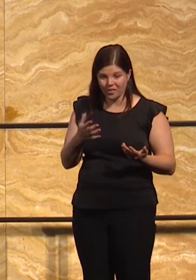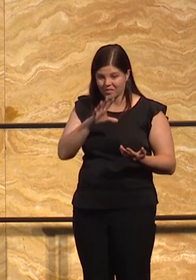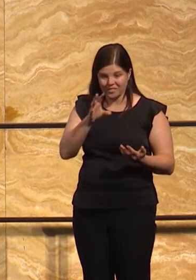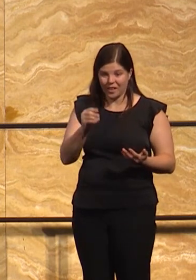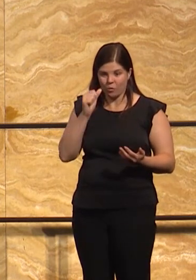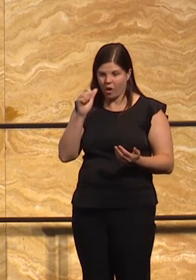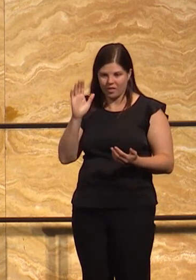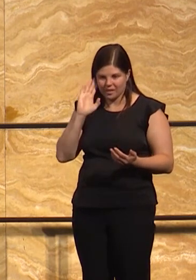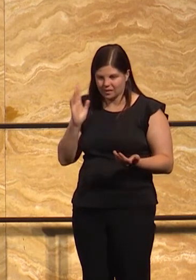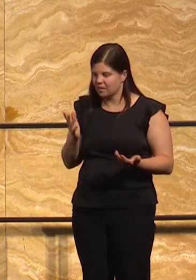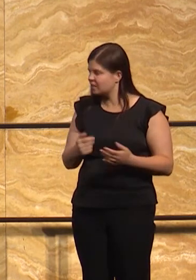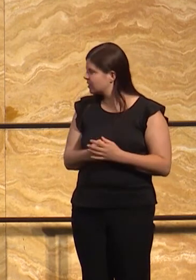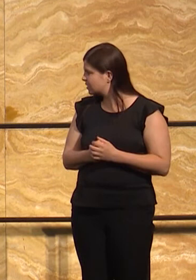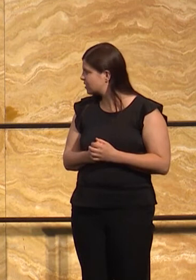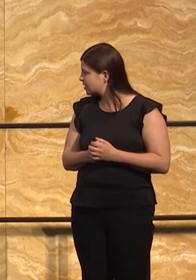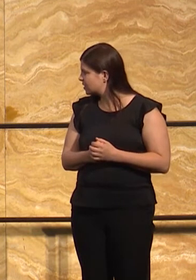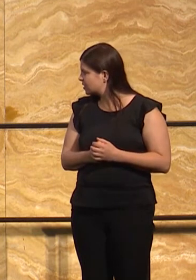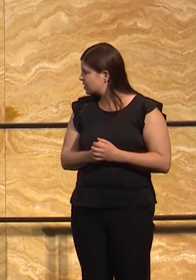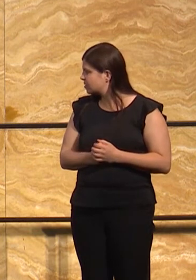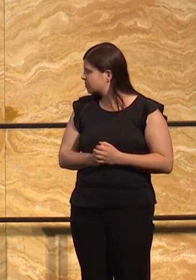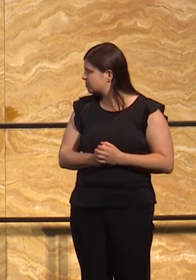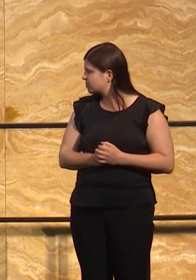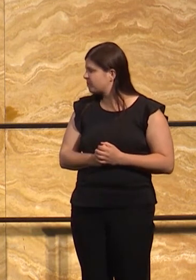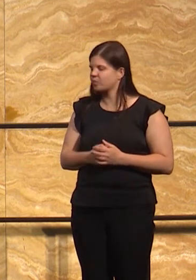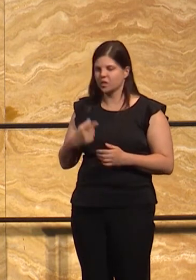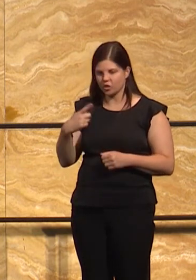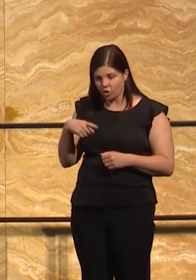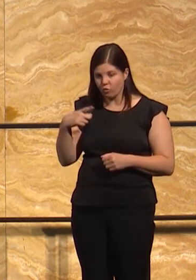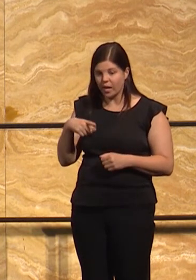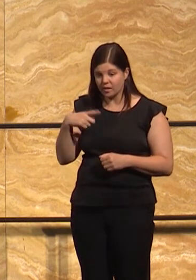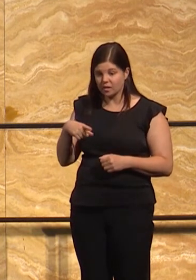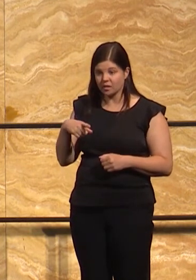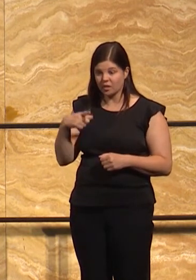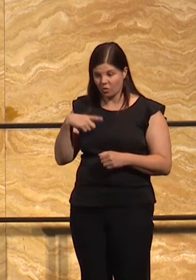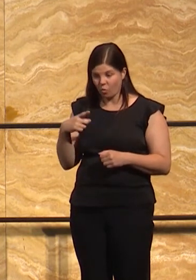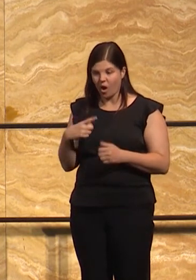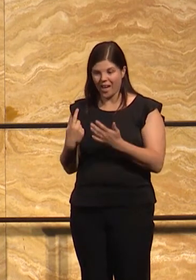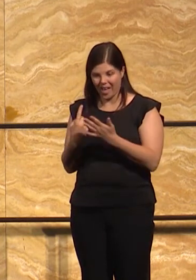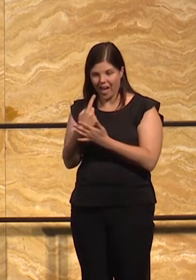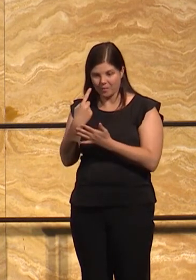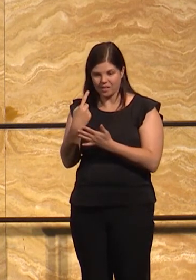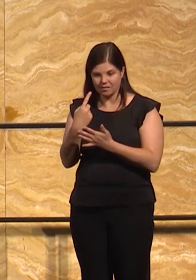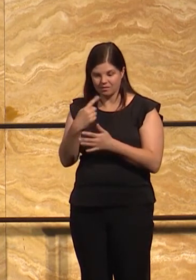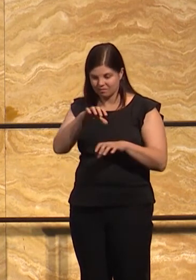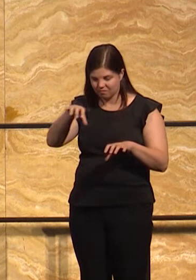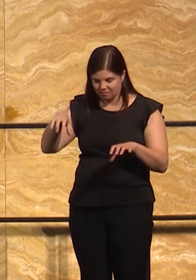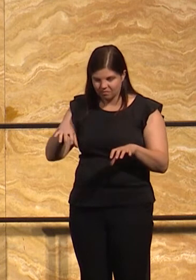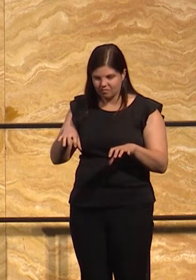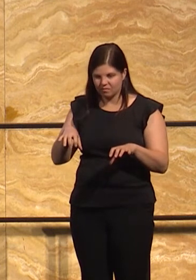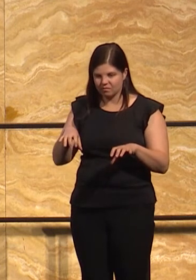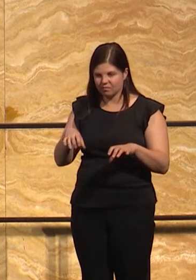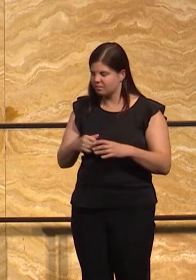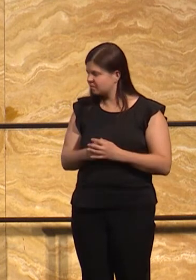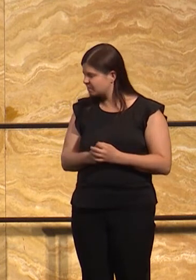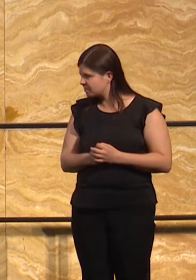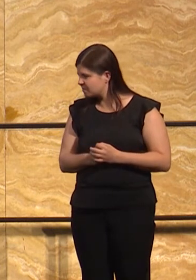believe, it's very sinister. So the reasons why different states did it, and the fact that